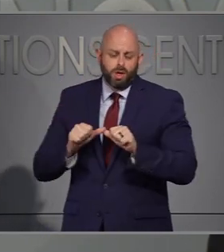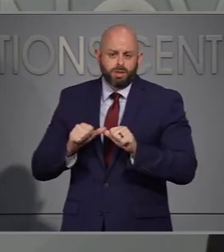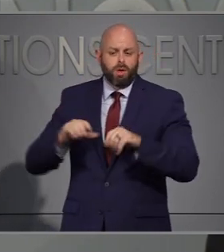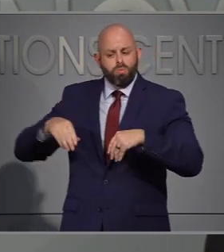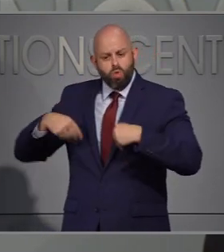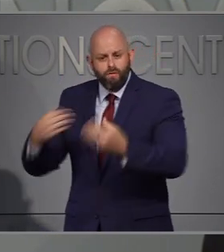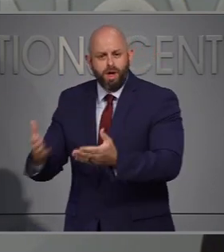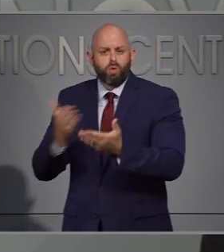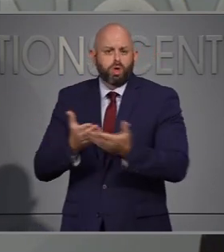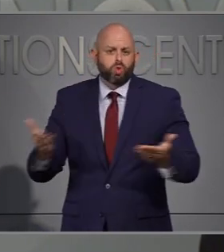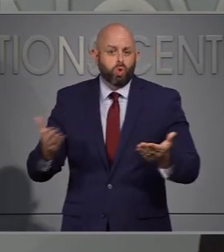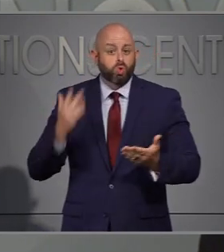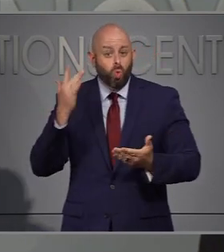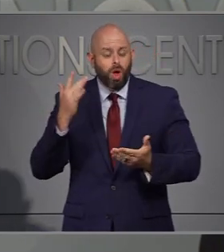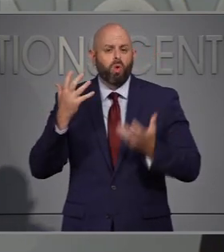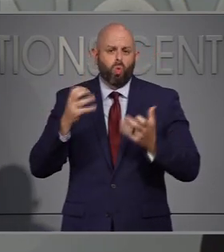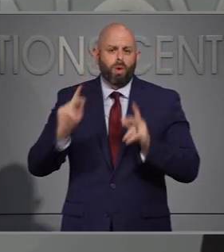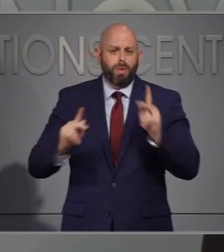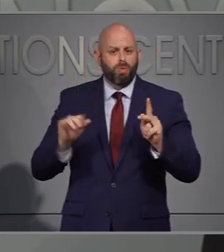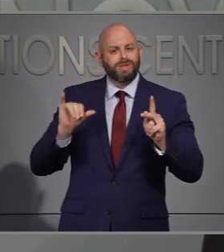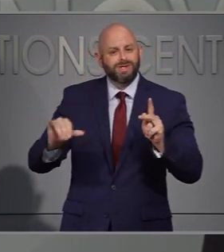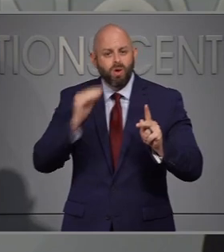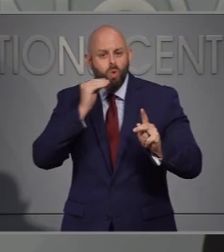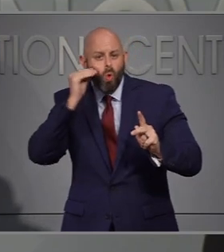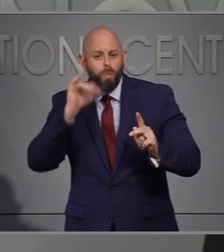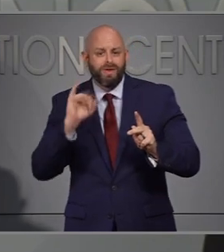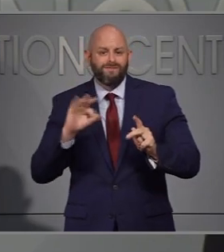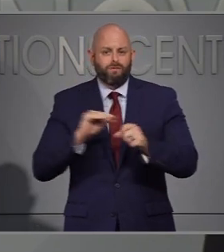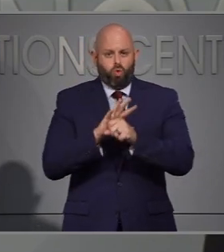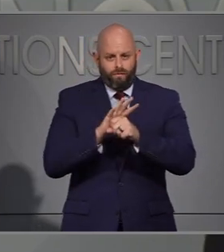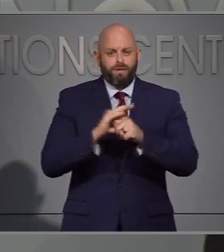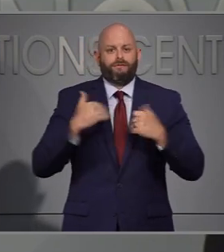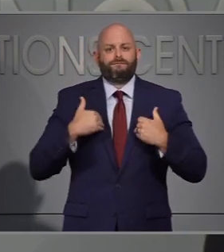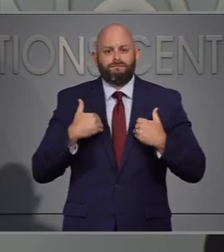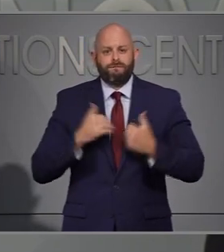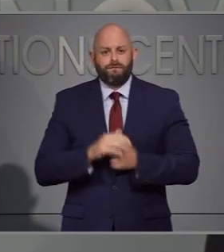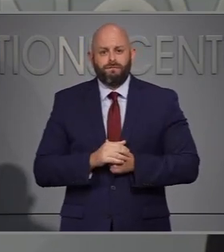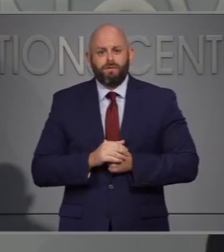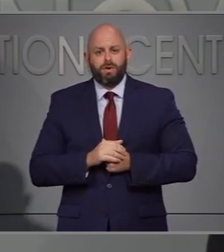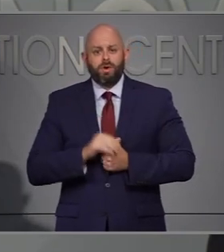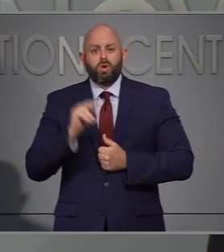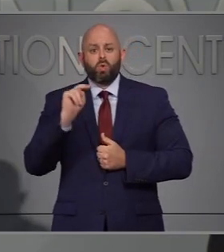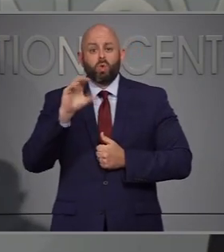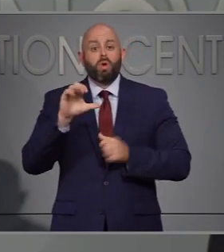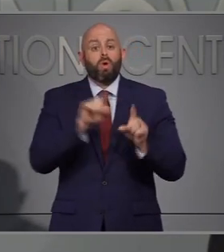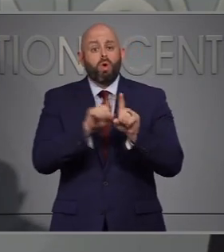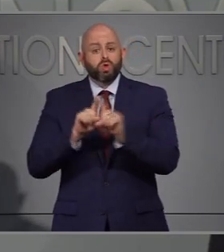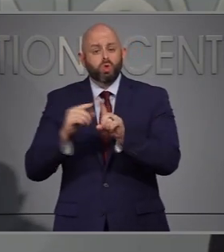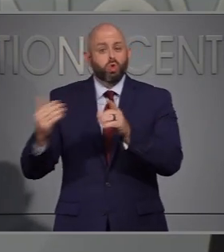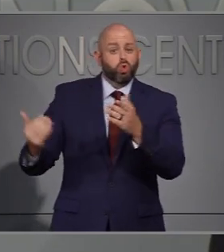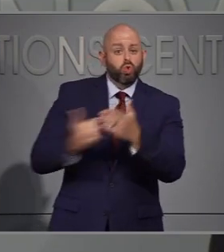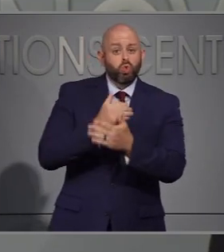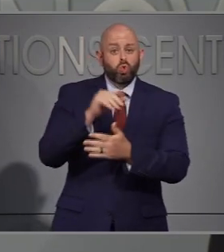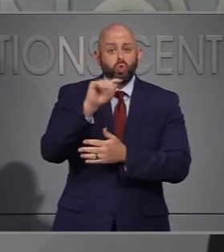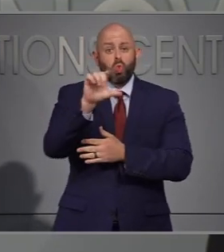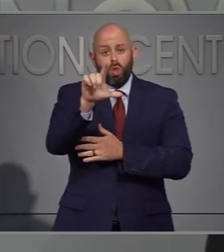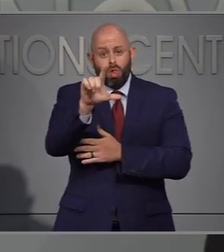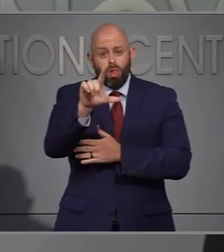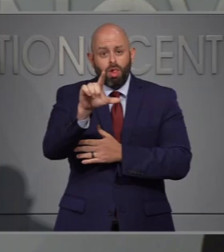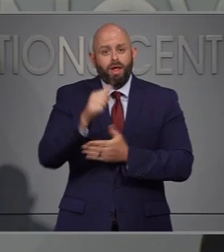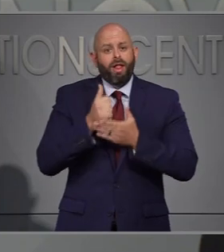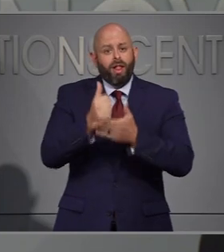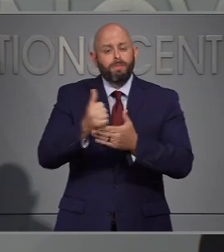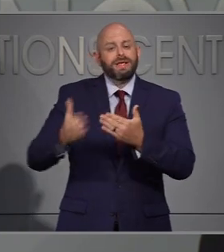stay home when they need to. North Carolina also has a new tool to make it easier to connect